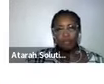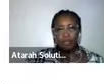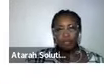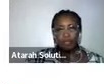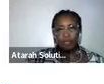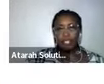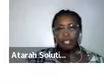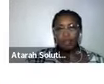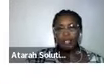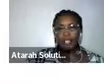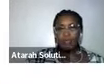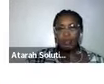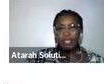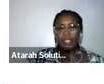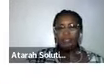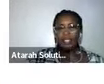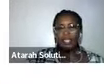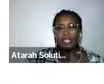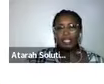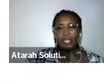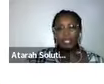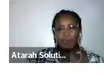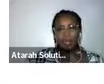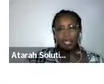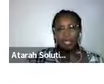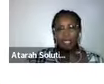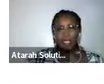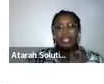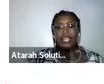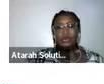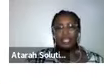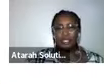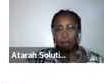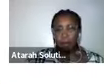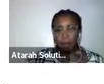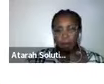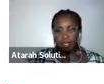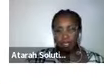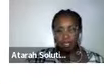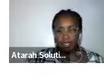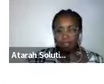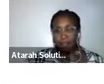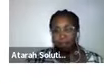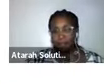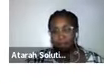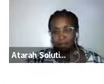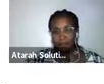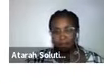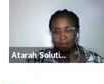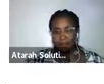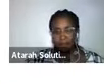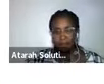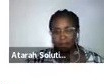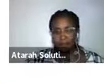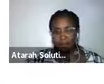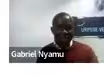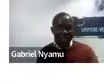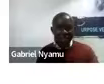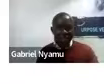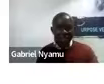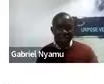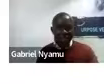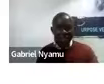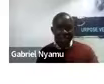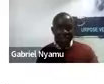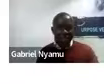Sakina Foundation, which aims at helping and lifting the needy in the society. Could this be my purpose? Yeah,